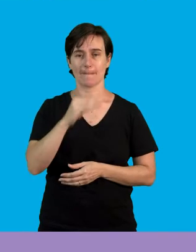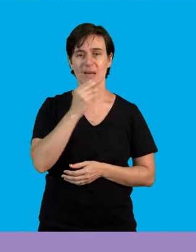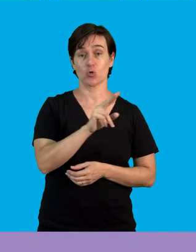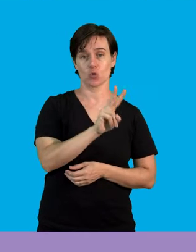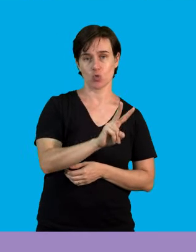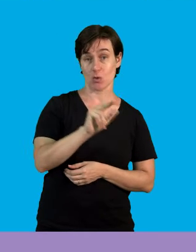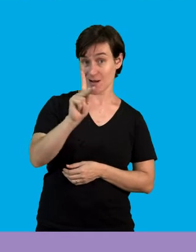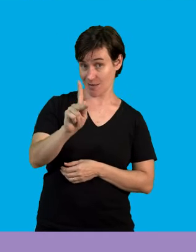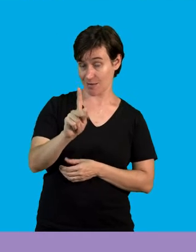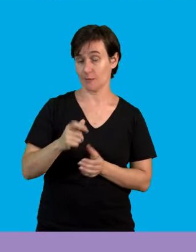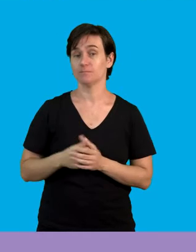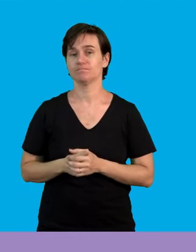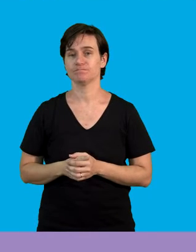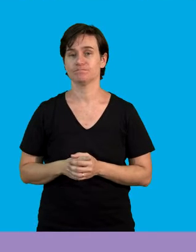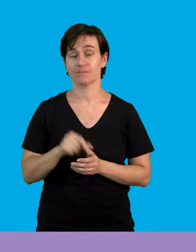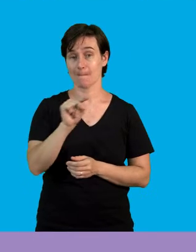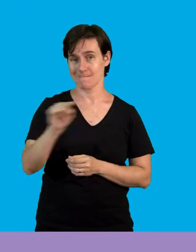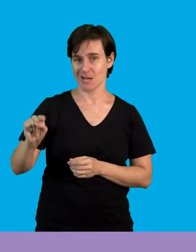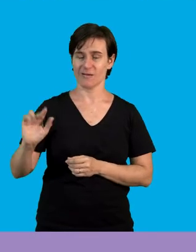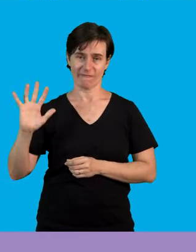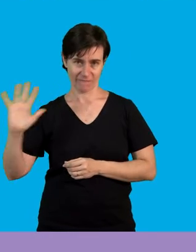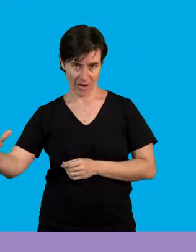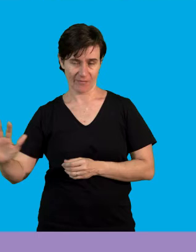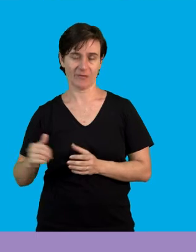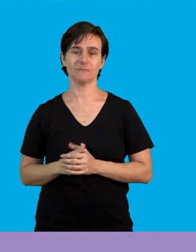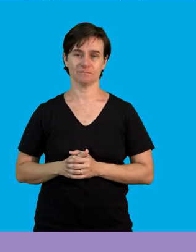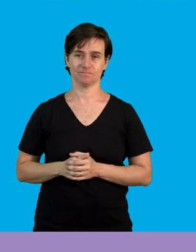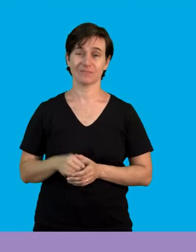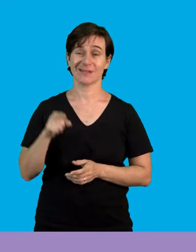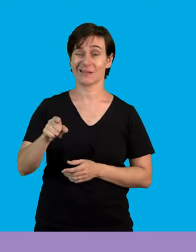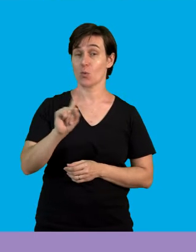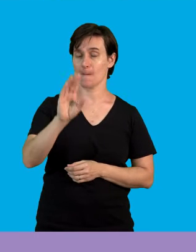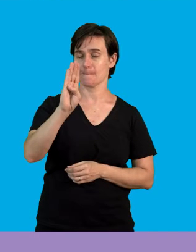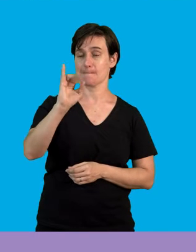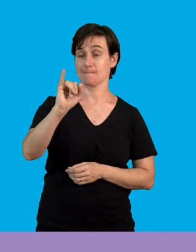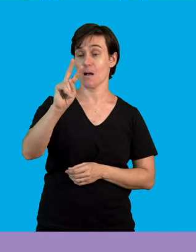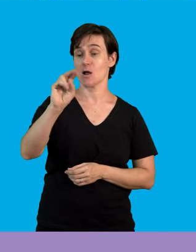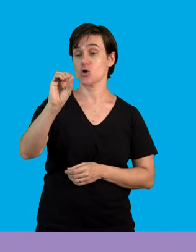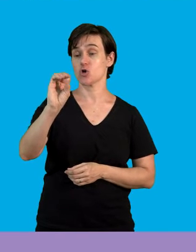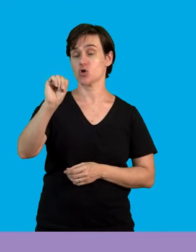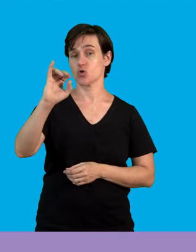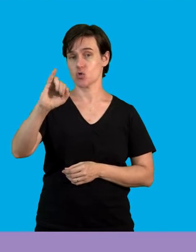that it's multiplied by 2, and then we subtract 5 from it, and it's a binomial.